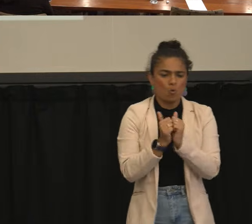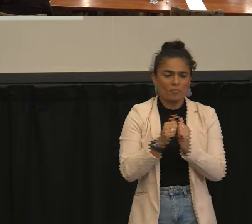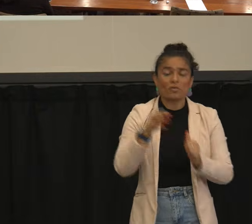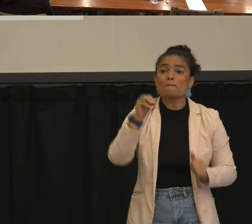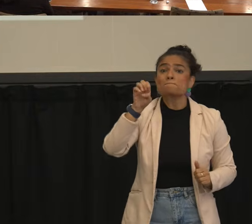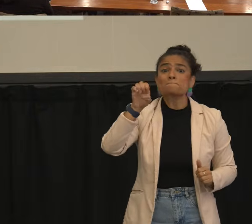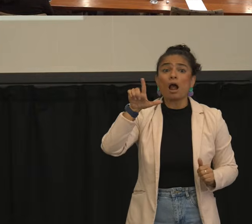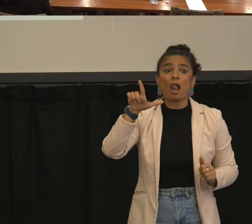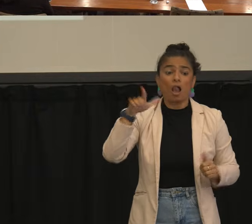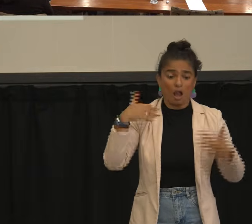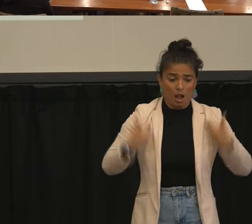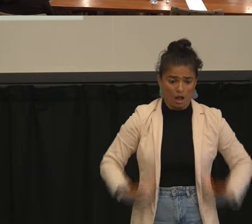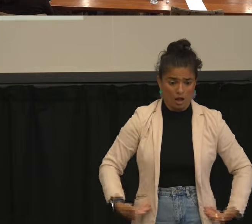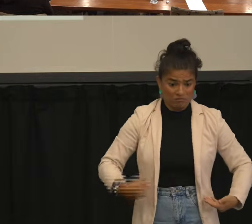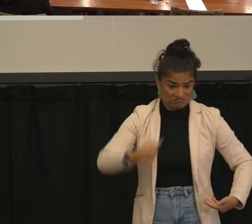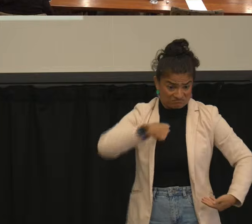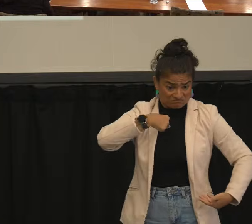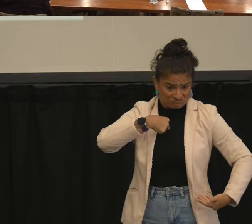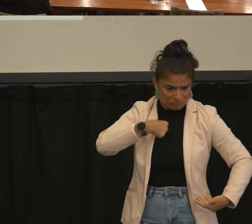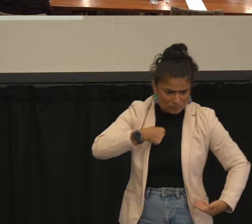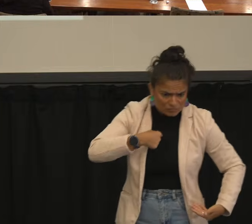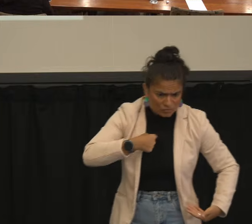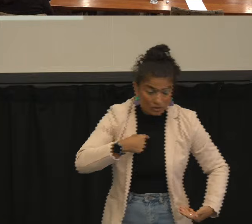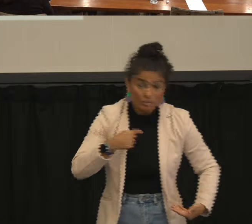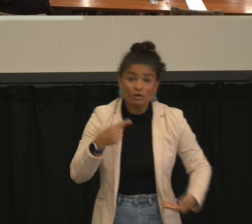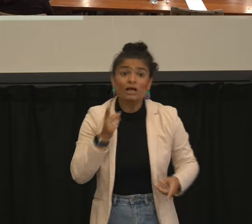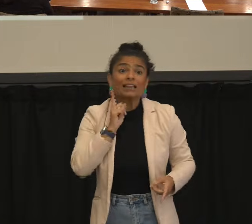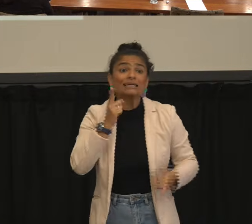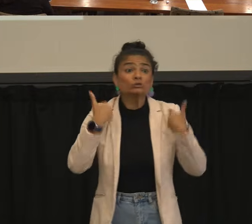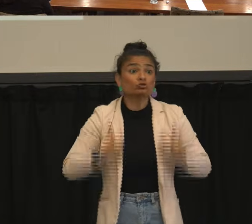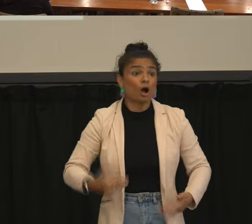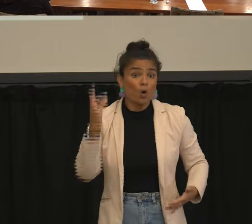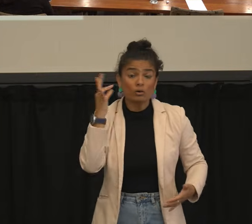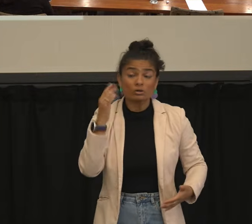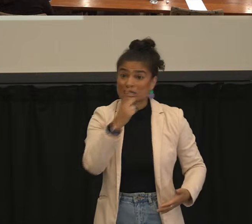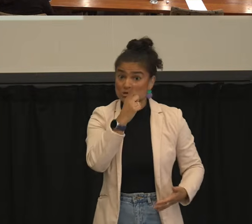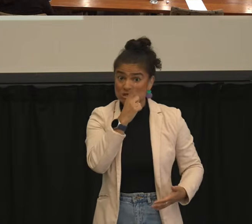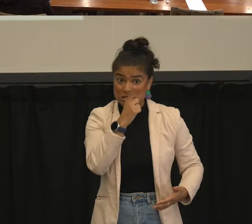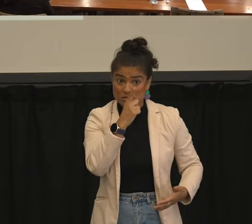and then Signing with Mel SASL, a hearing teacher